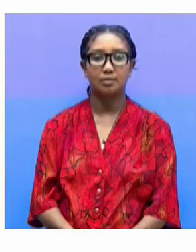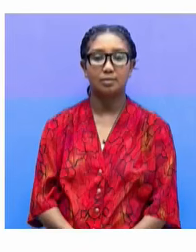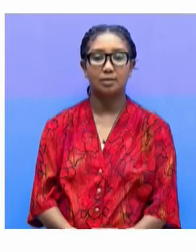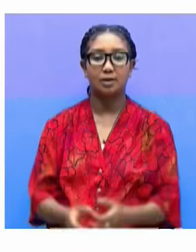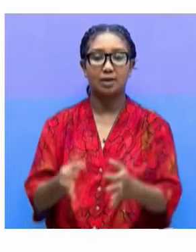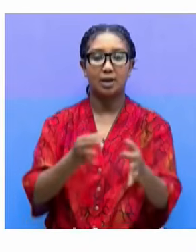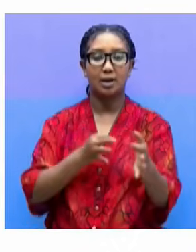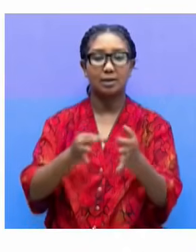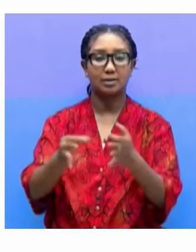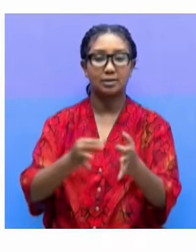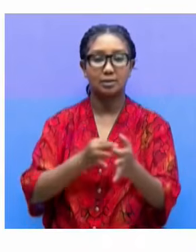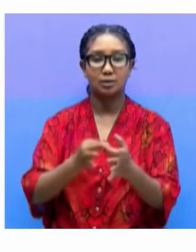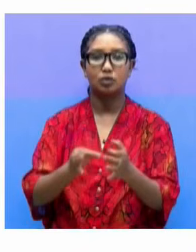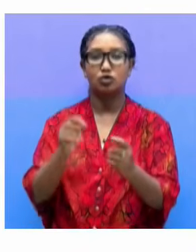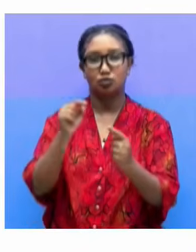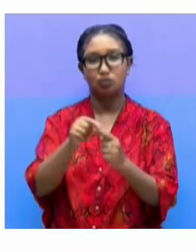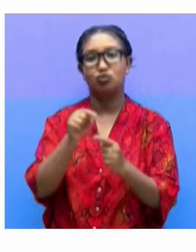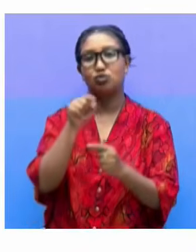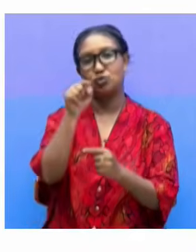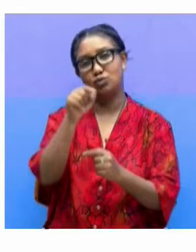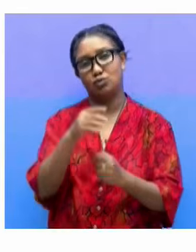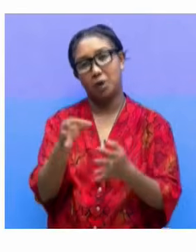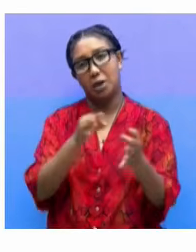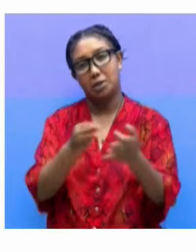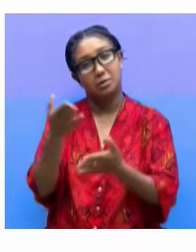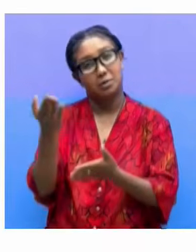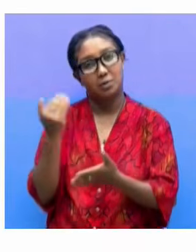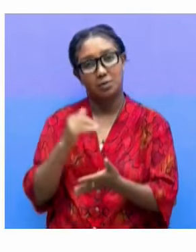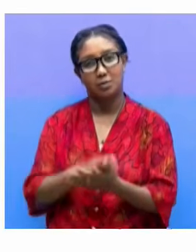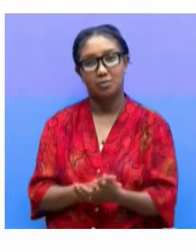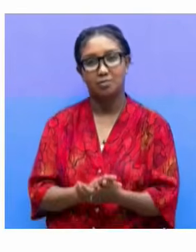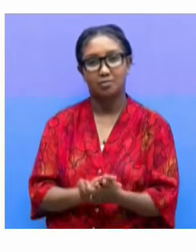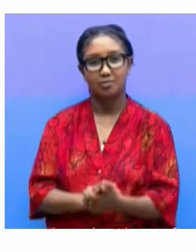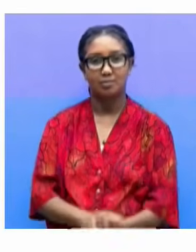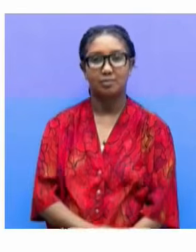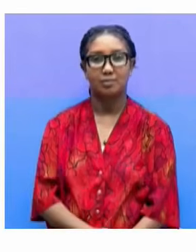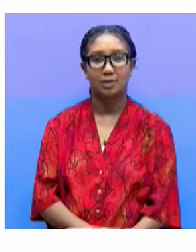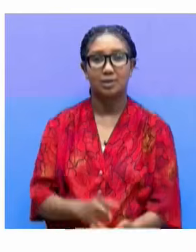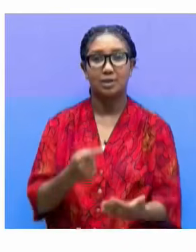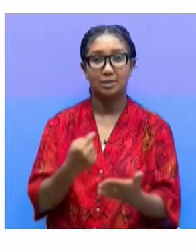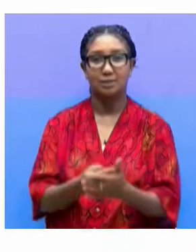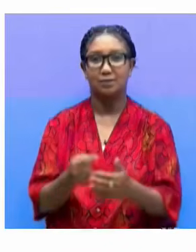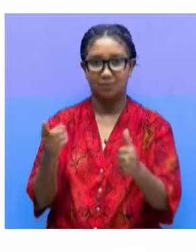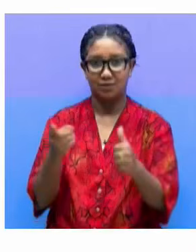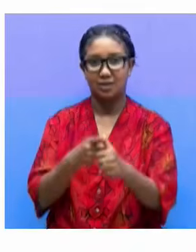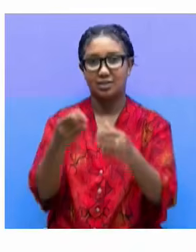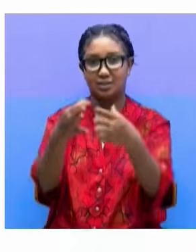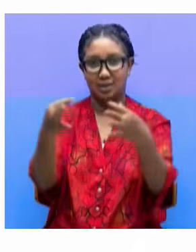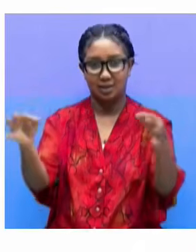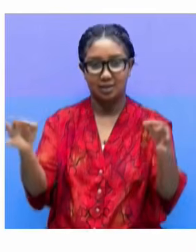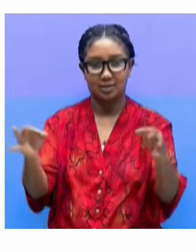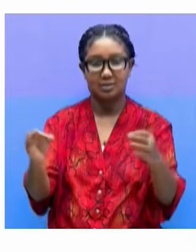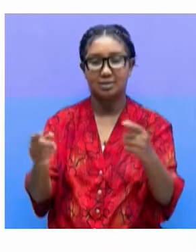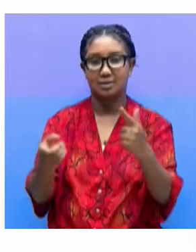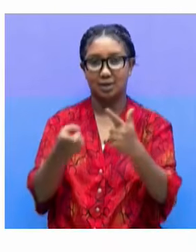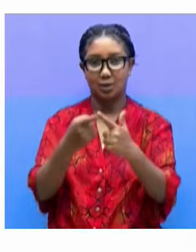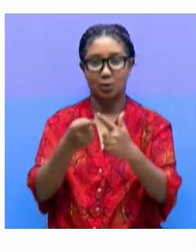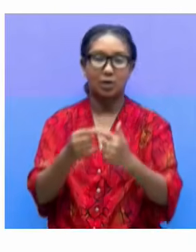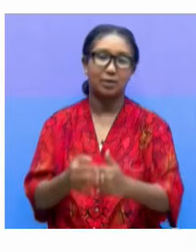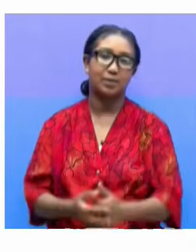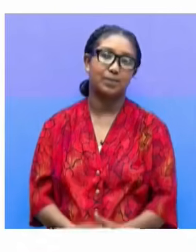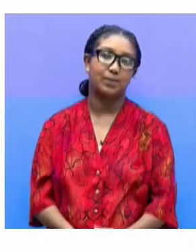it to you. Here we go. This is our first sentence. The second one,